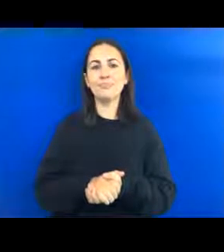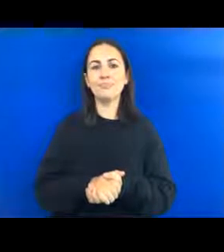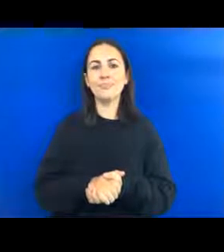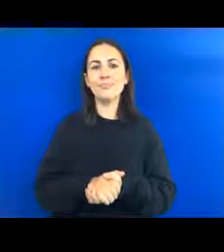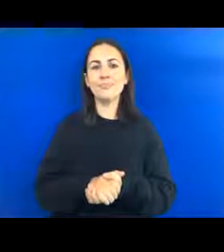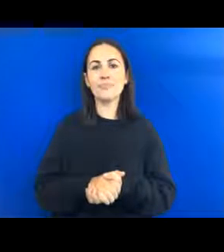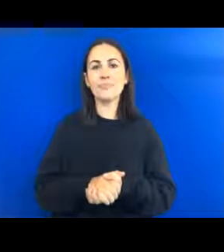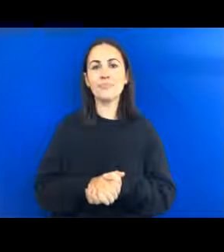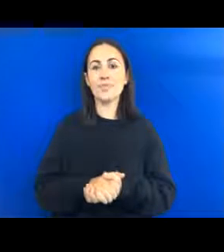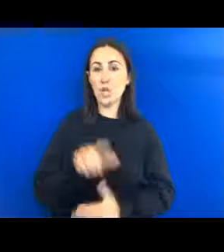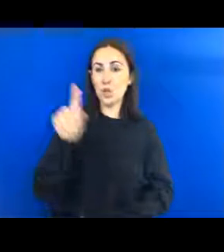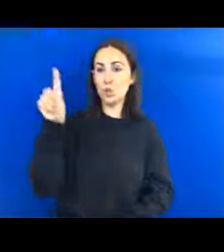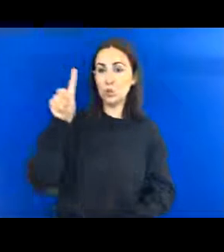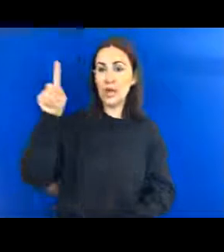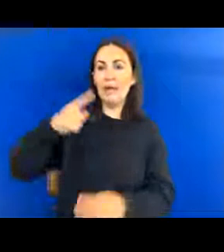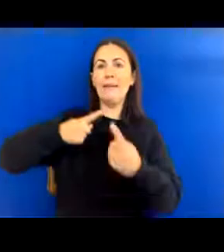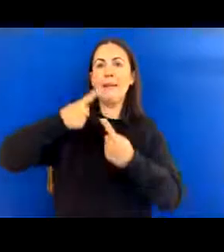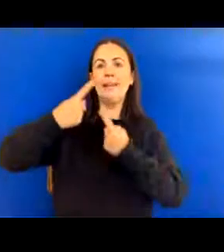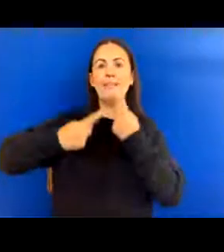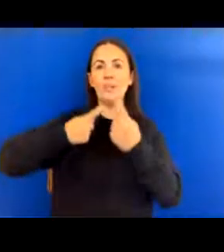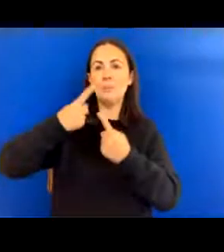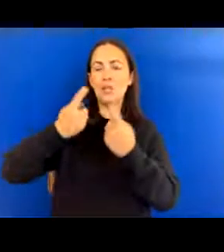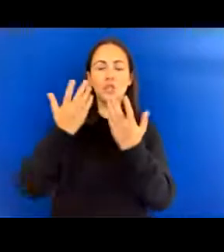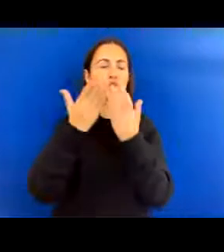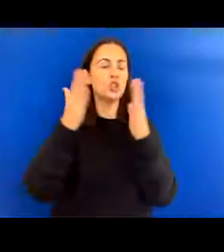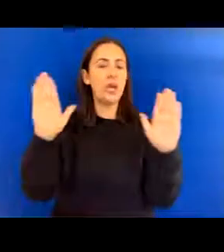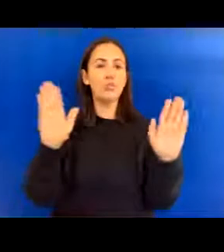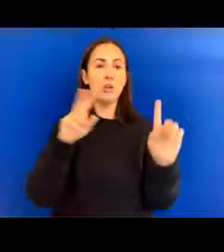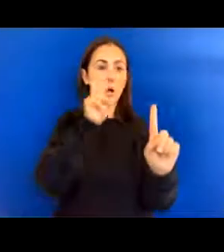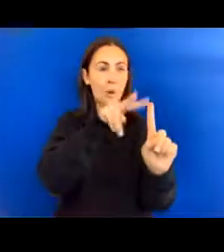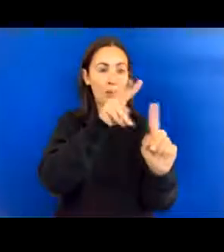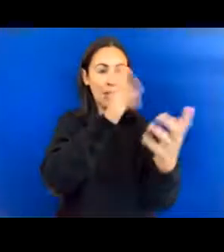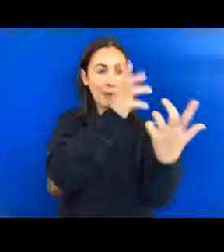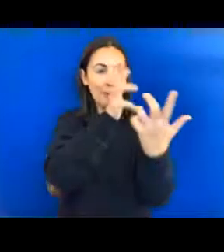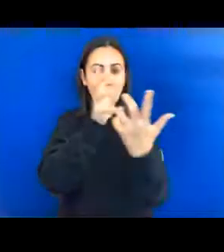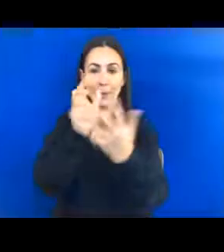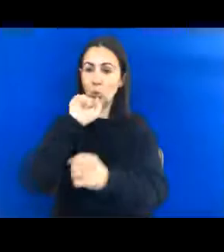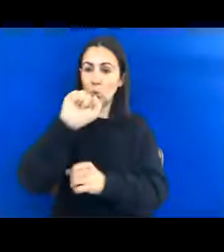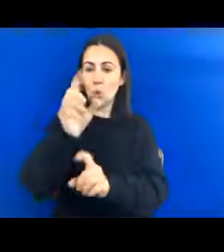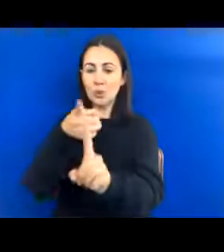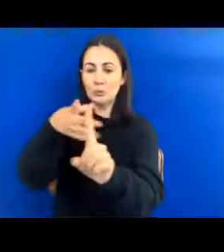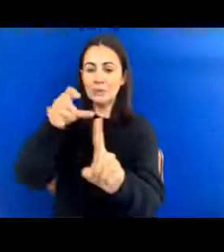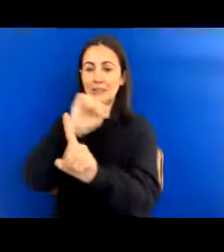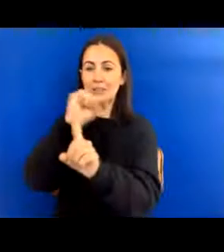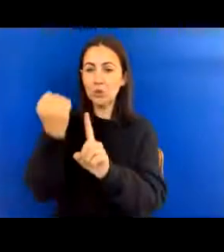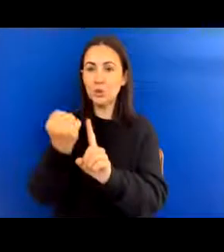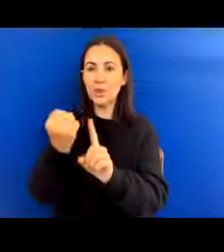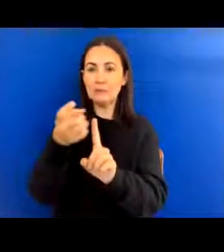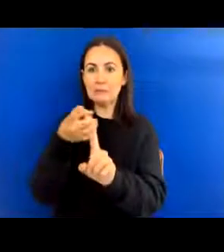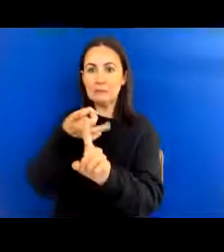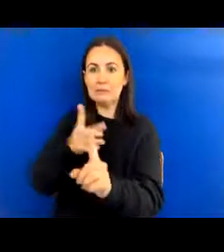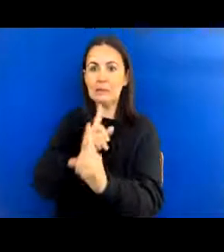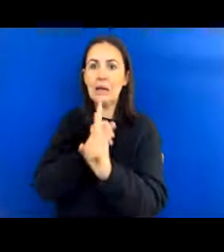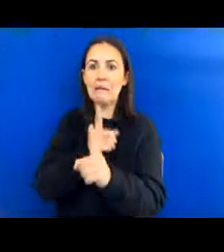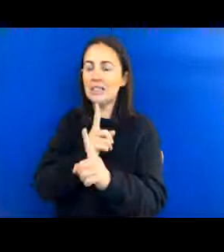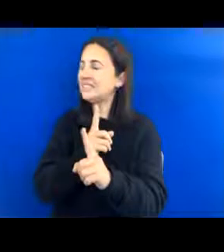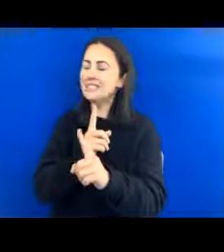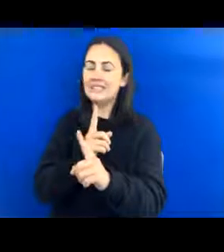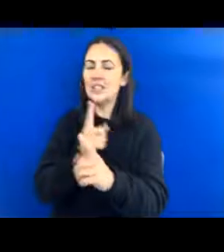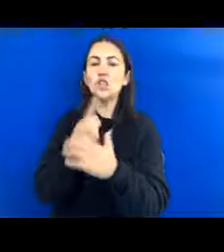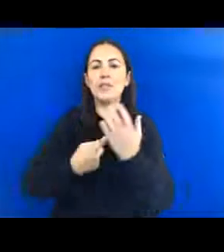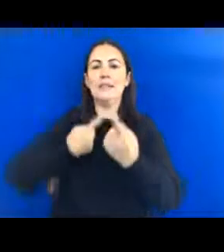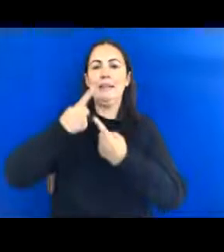The information today is general legal information only. It's not legal advice, but we'll tell you where you can send your clients